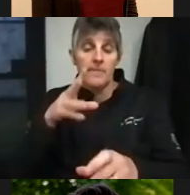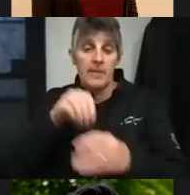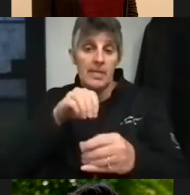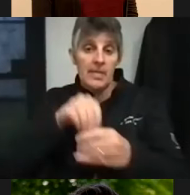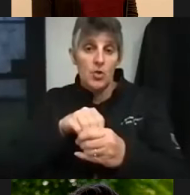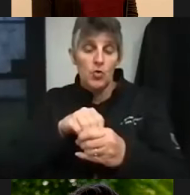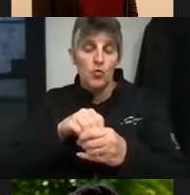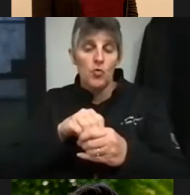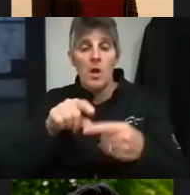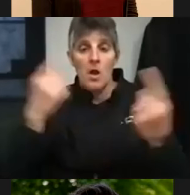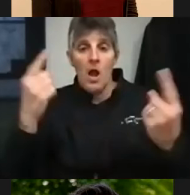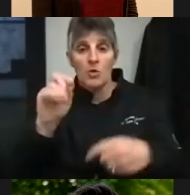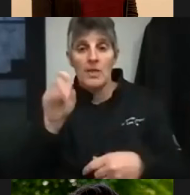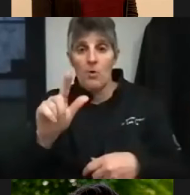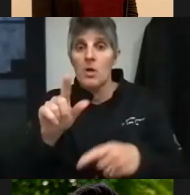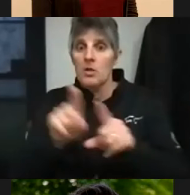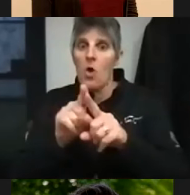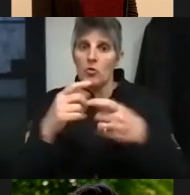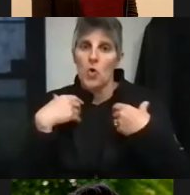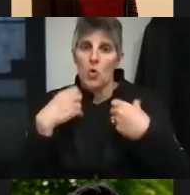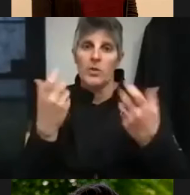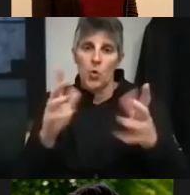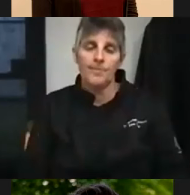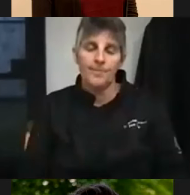into the contralateral LGN is also restored.